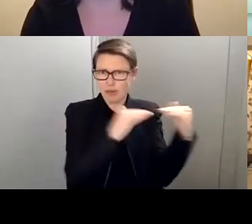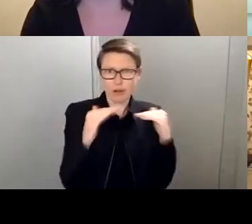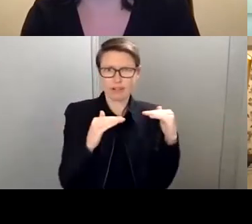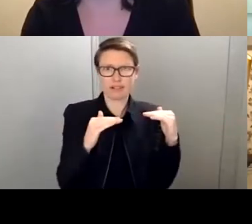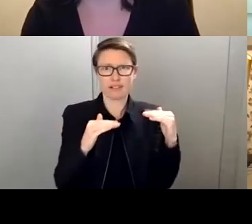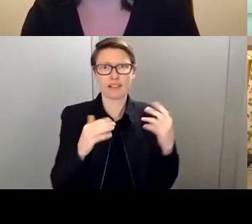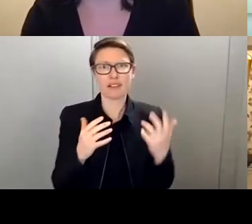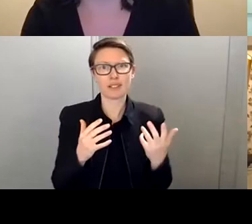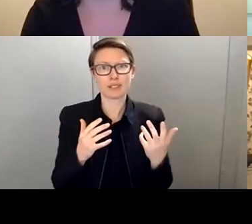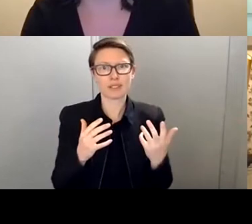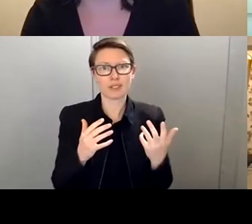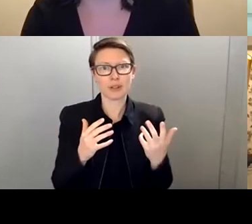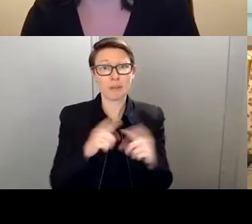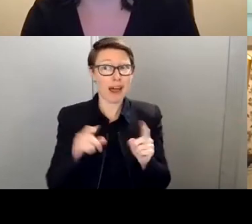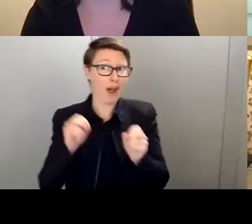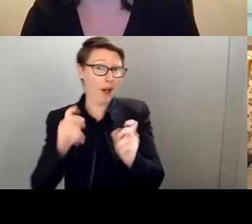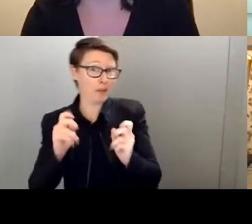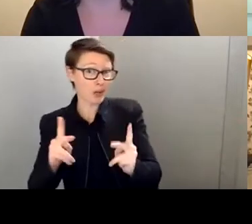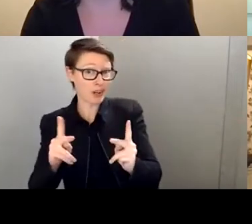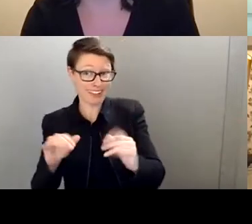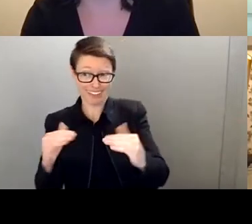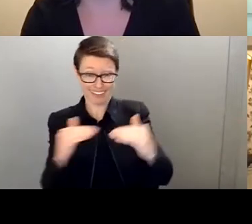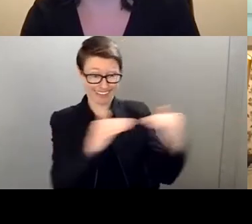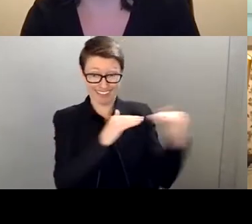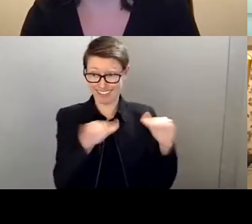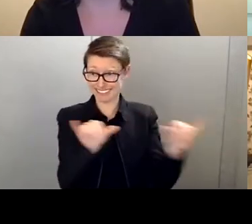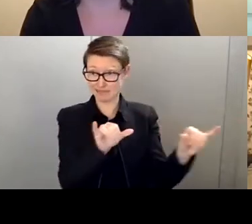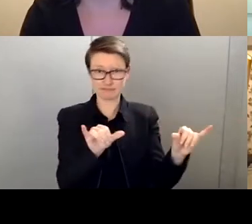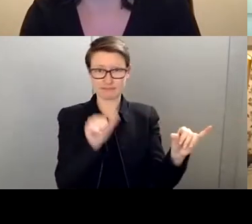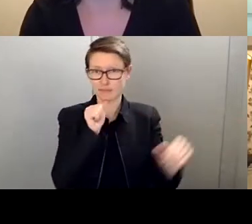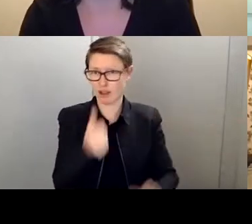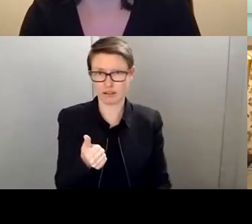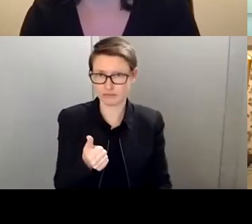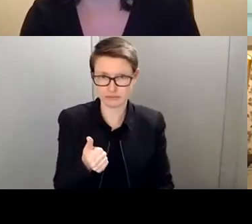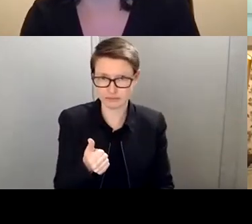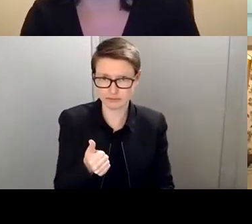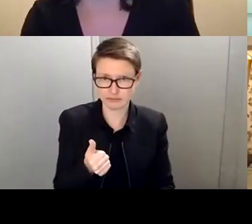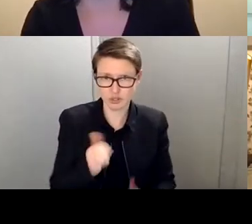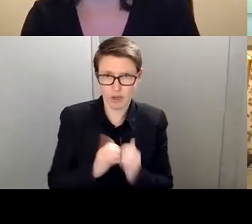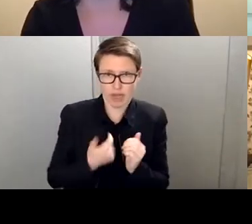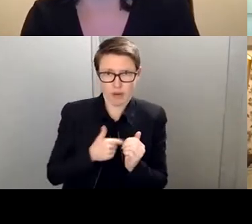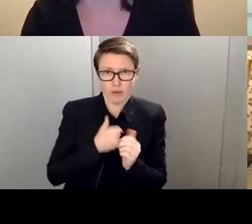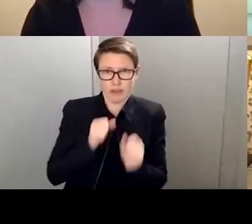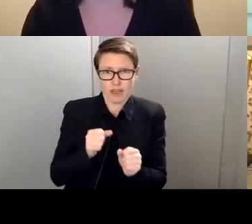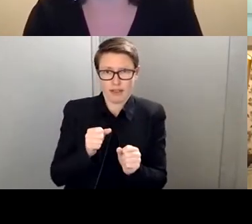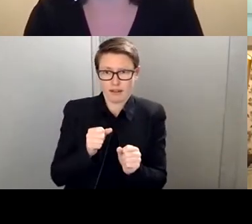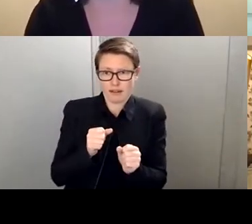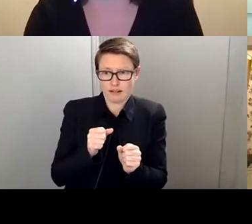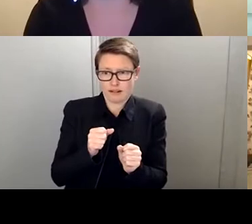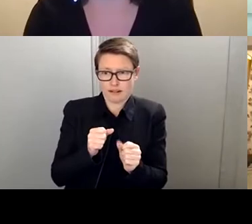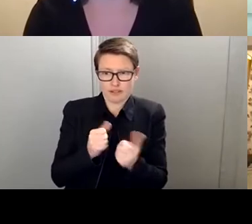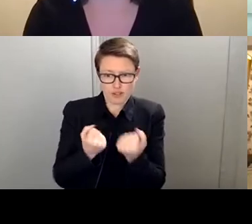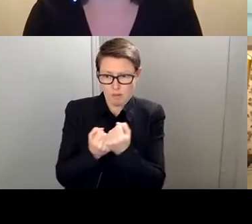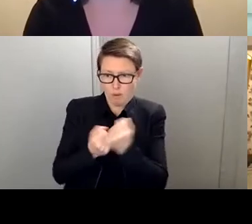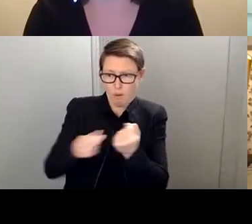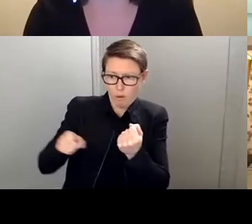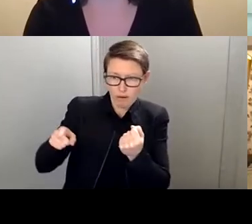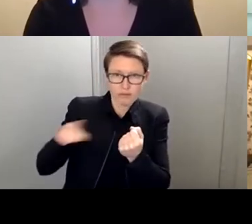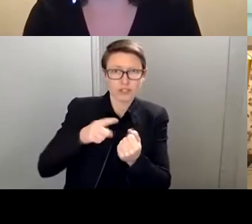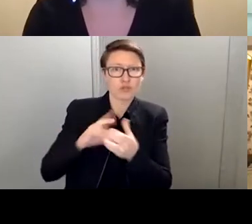sphere opportunities to tell those stories and support those storytellers? I think